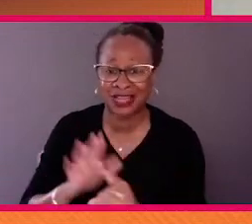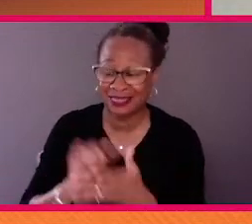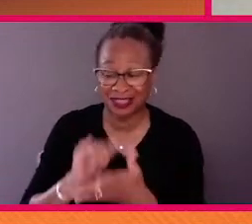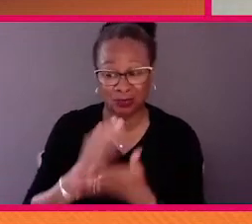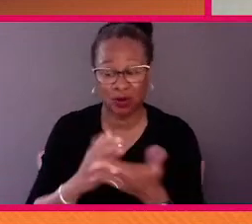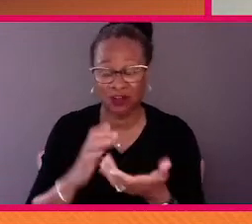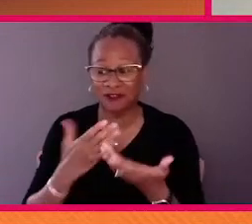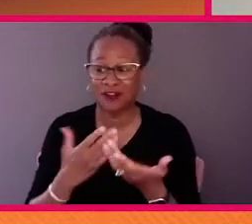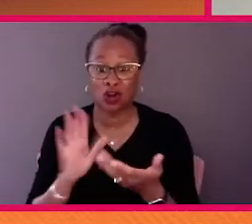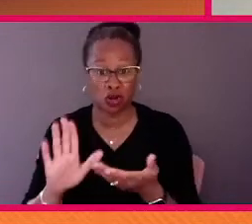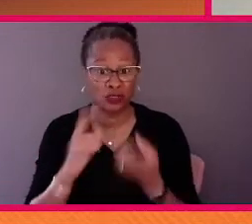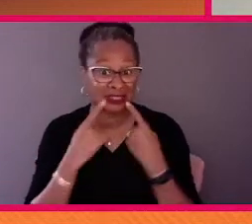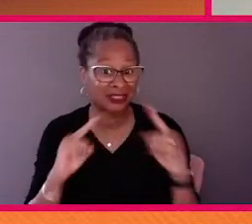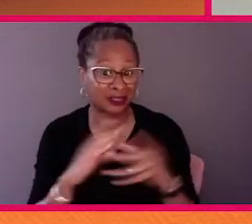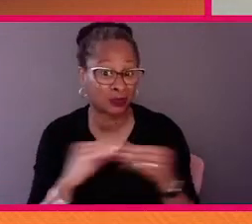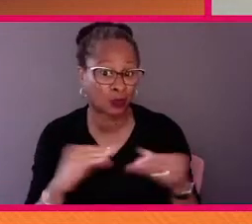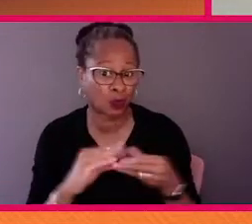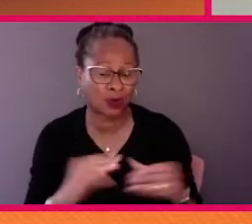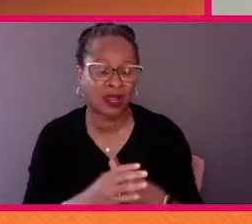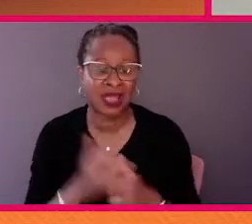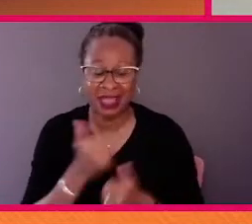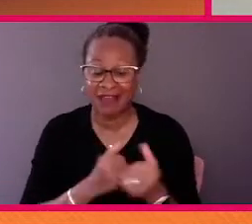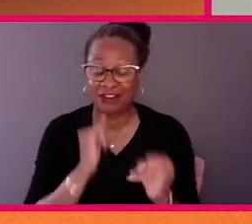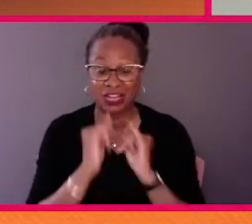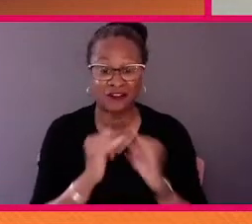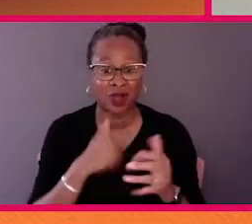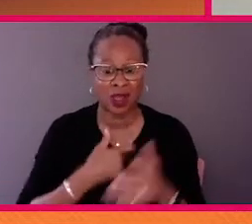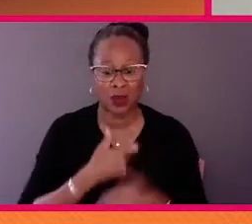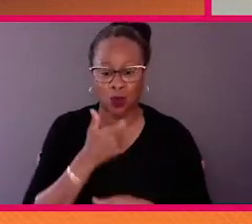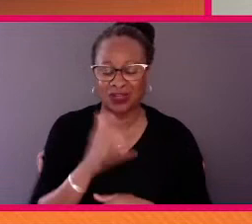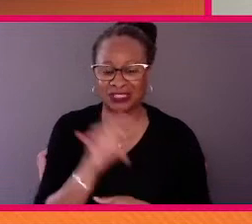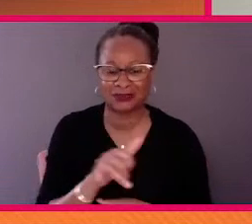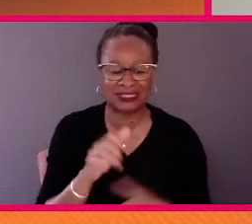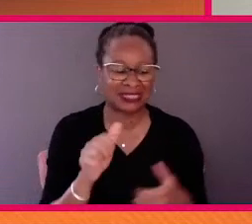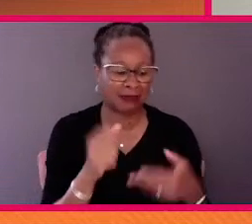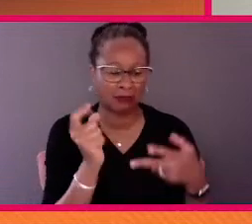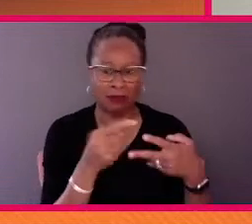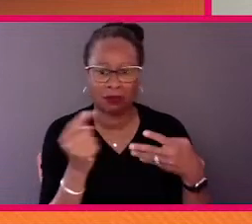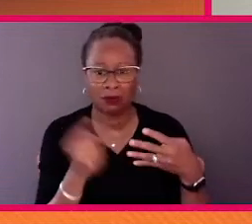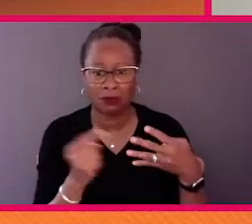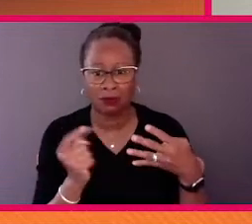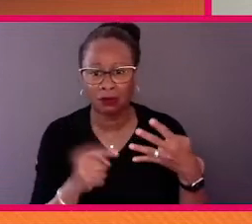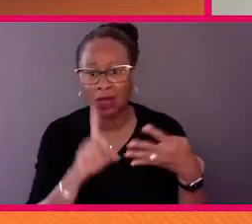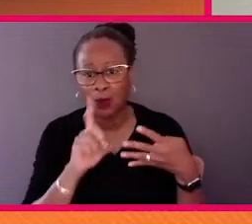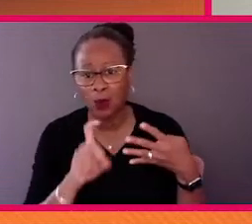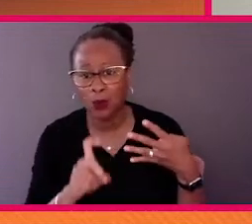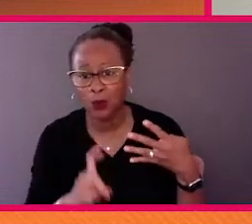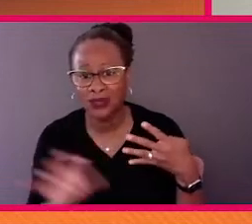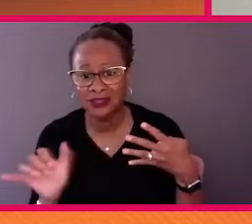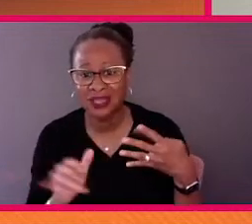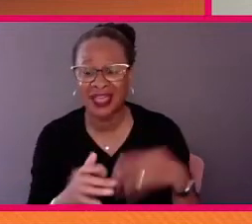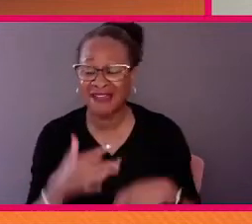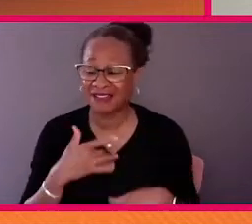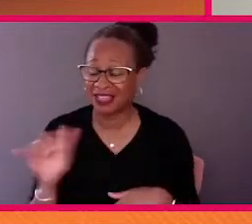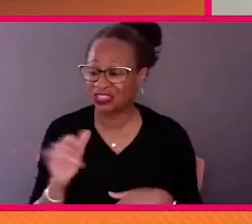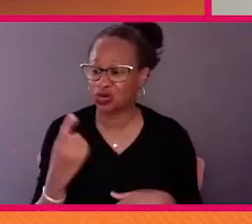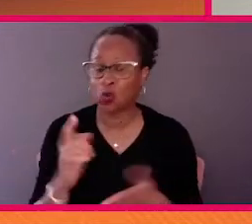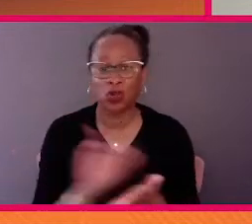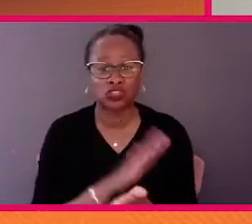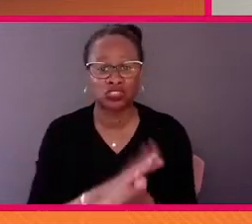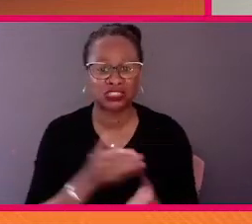visibility. And every interview that I watched seemed to have the same talking points. And so I felt like she had a one sheet that she kept putting out there,